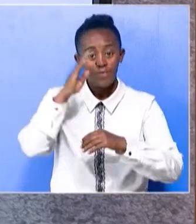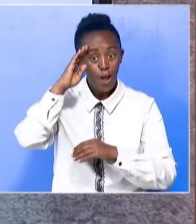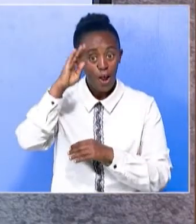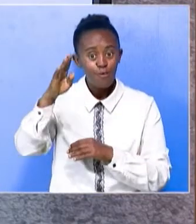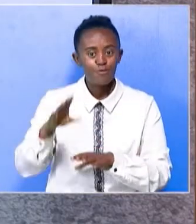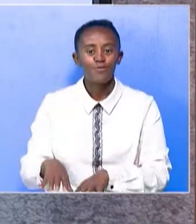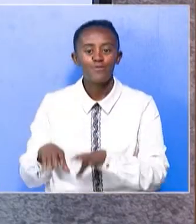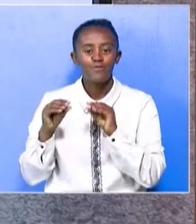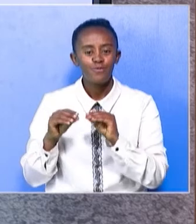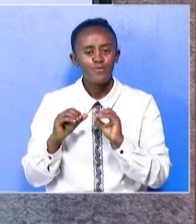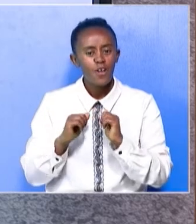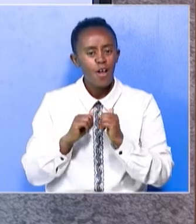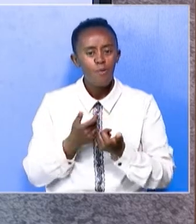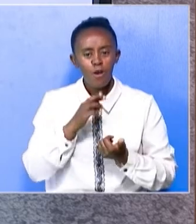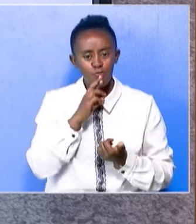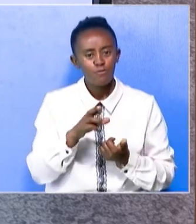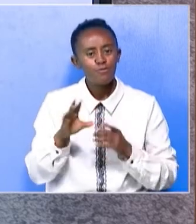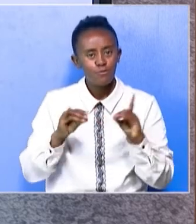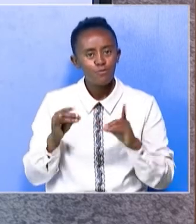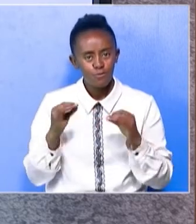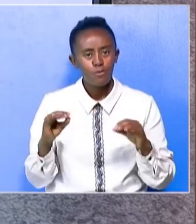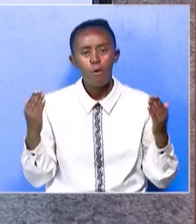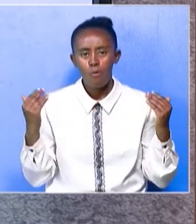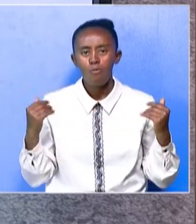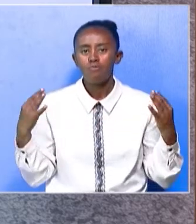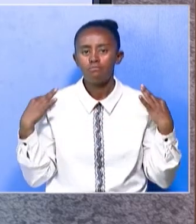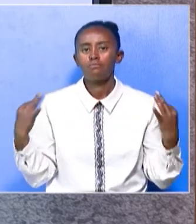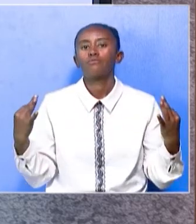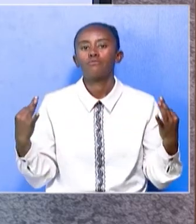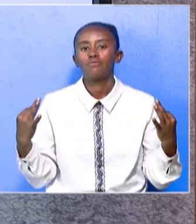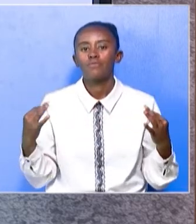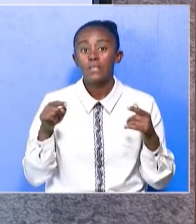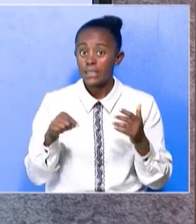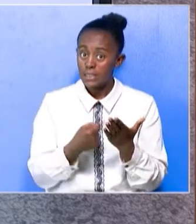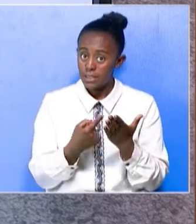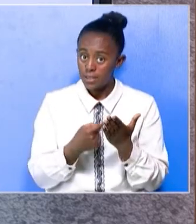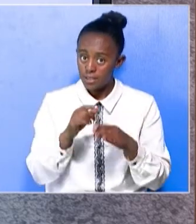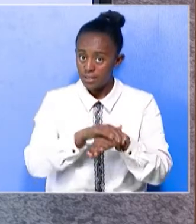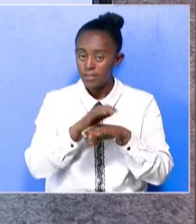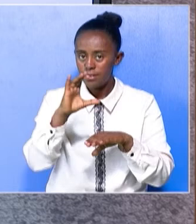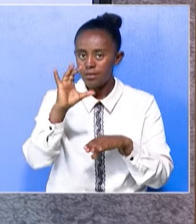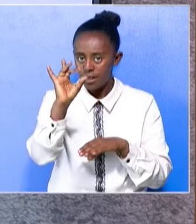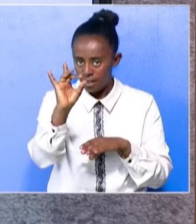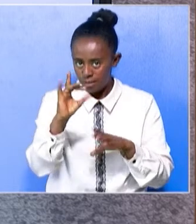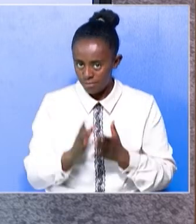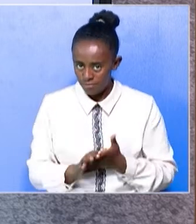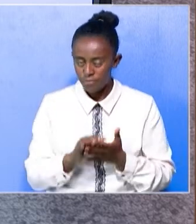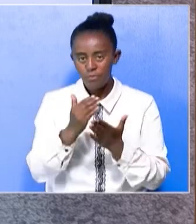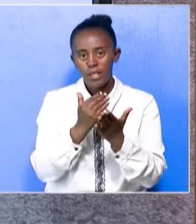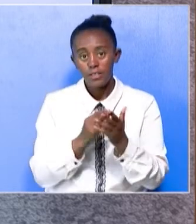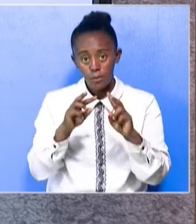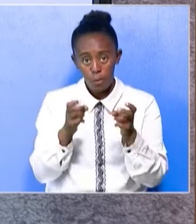Hello students, how are you doing? I hope you are doing well. This is English for grade 8. Our lesson topic